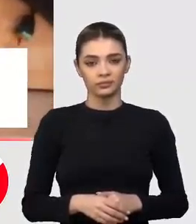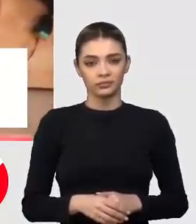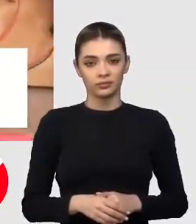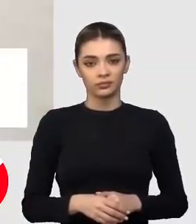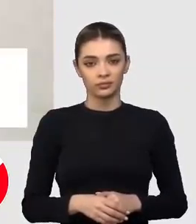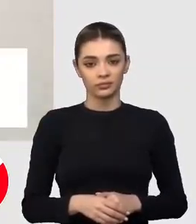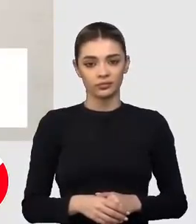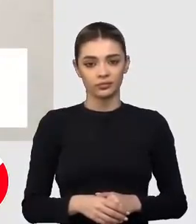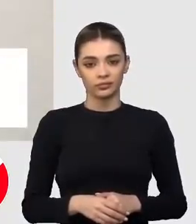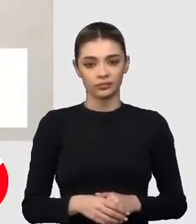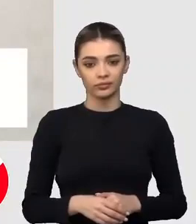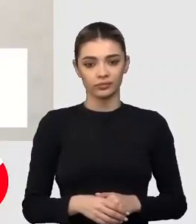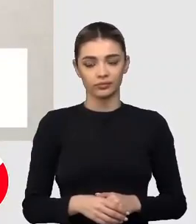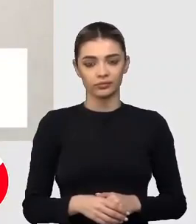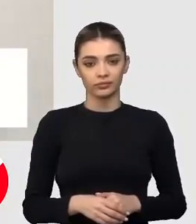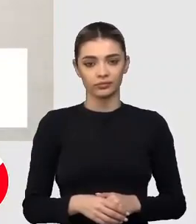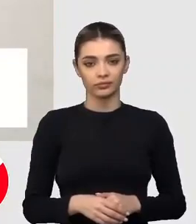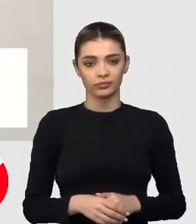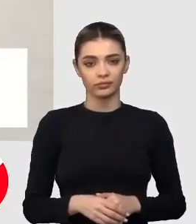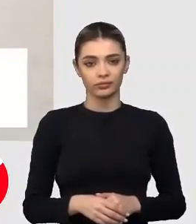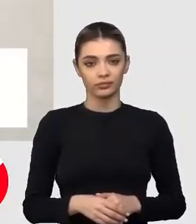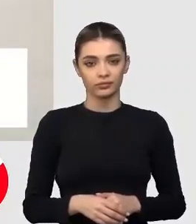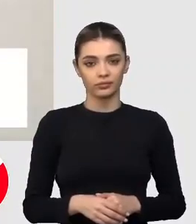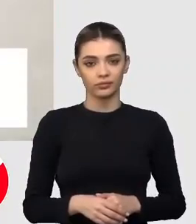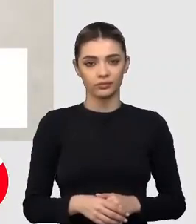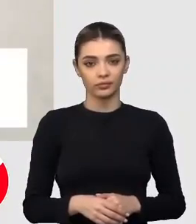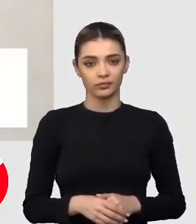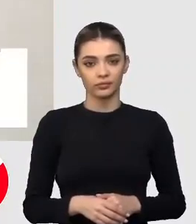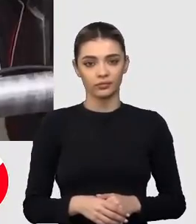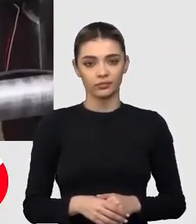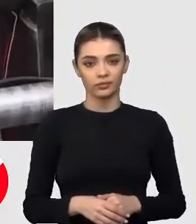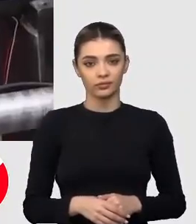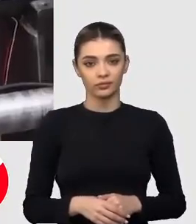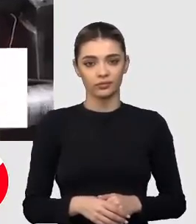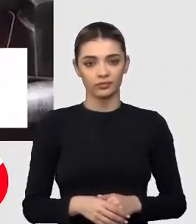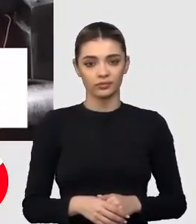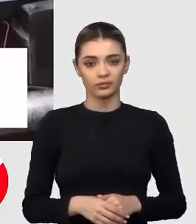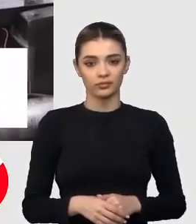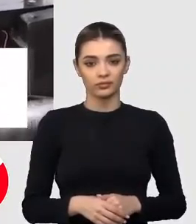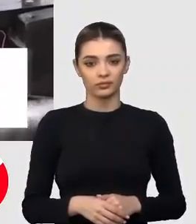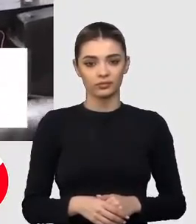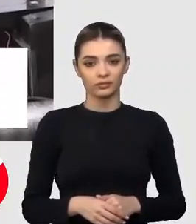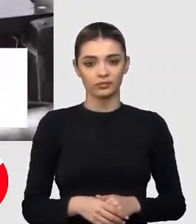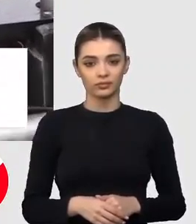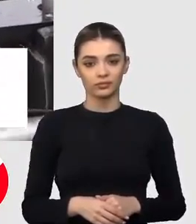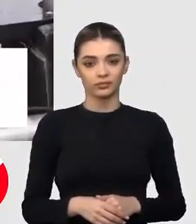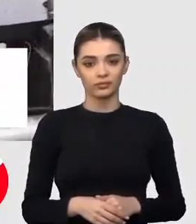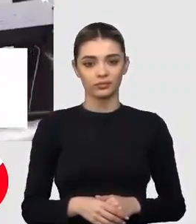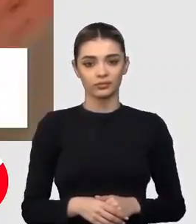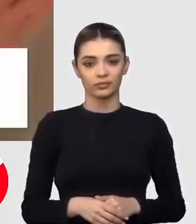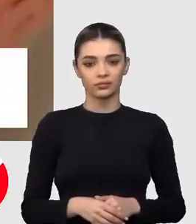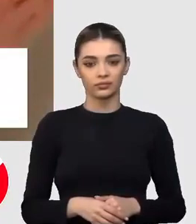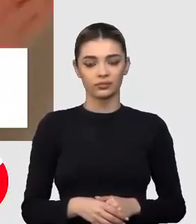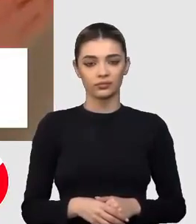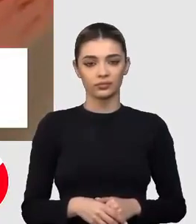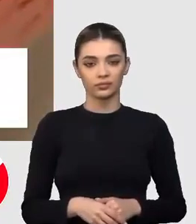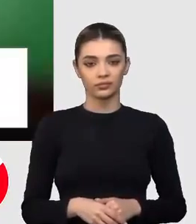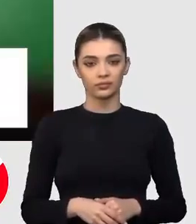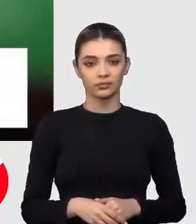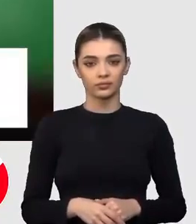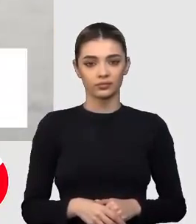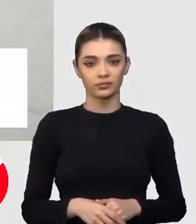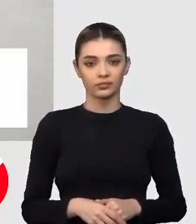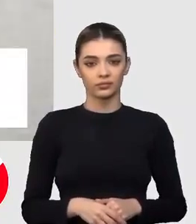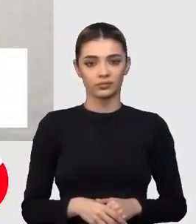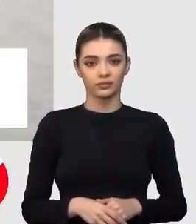other designs like autonomous vessels that only have one-hull. Și asta îlăși us to have space to carry all our cargo and also have the electronics